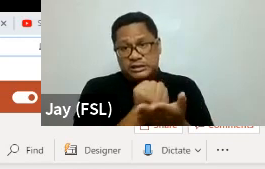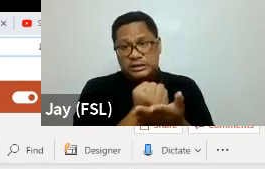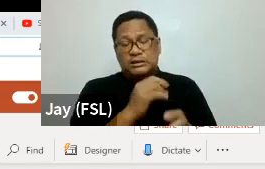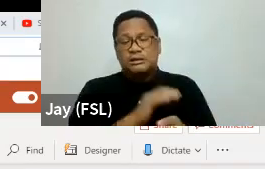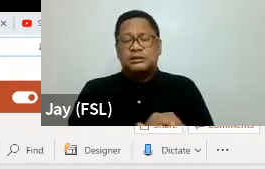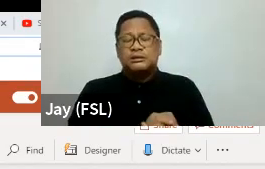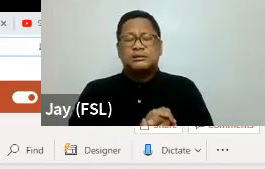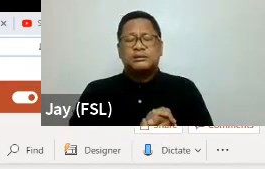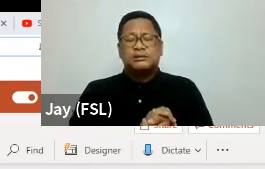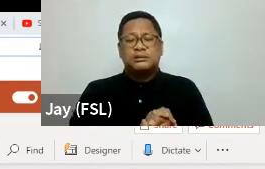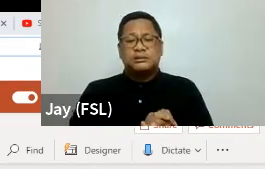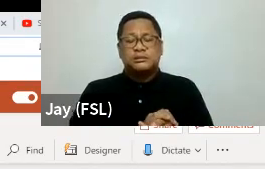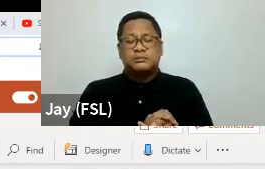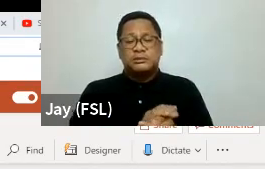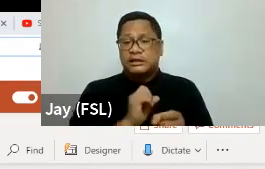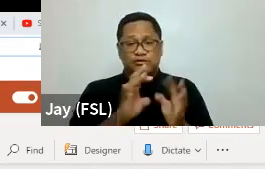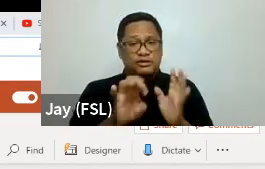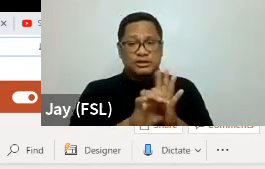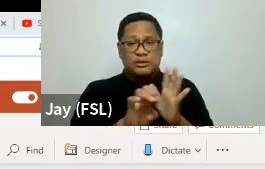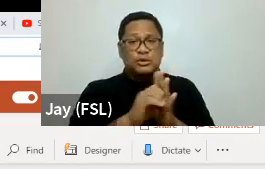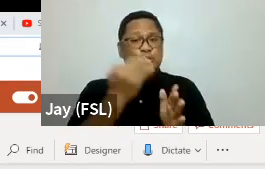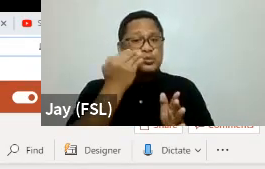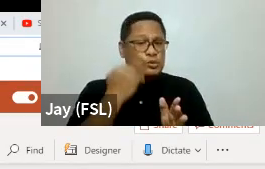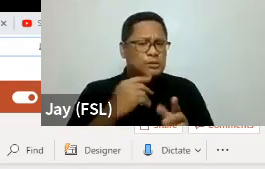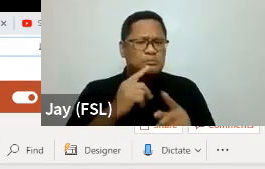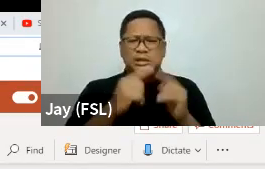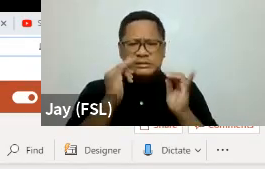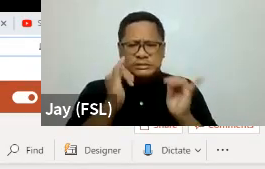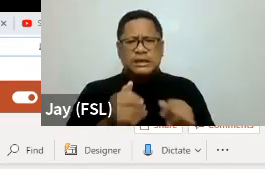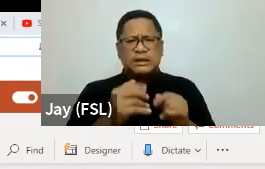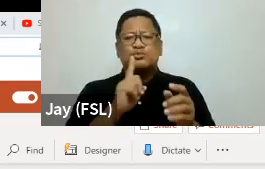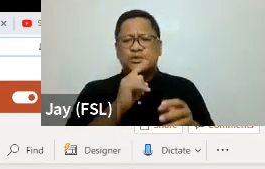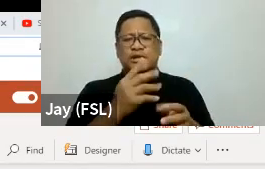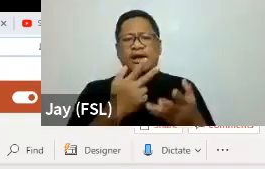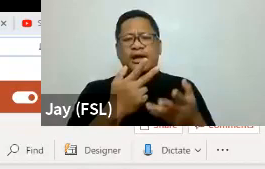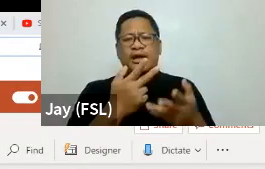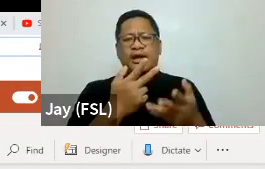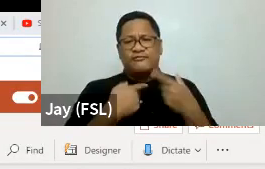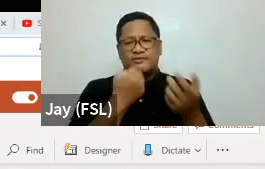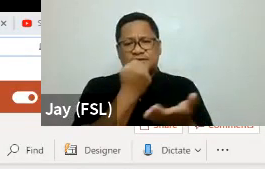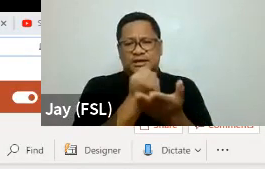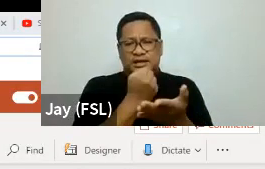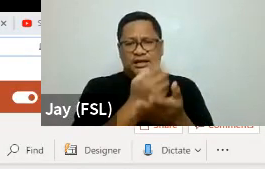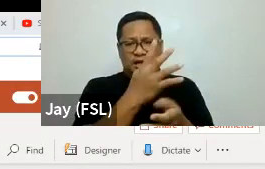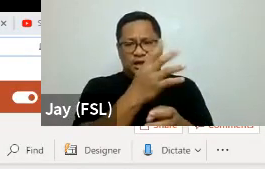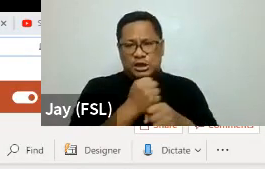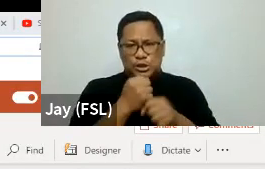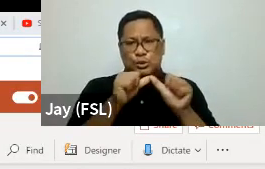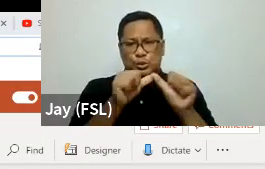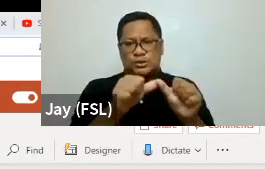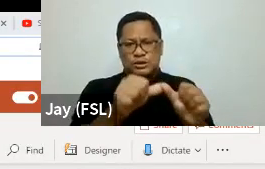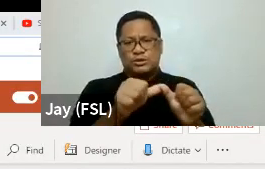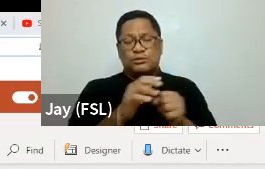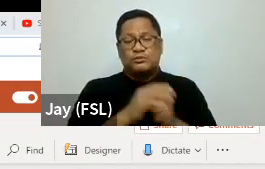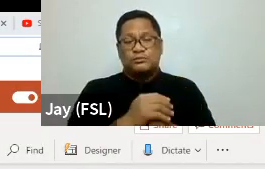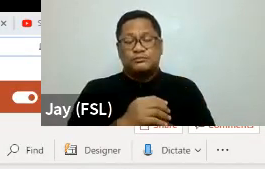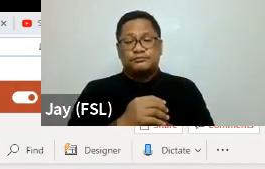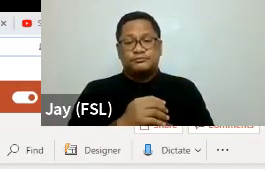Kahit pa paano, kulang man, steady pa rin. Income pa rin yun. Okay.